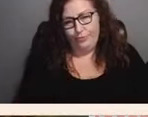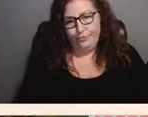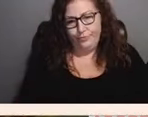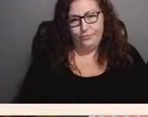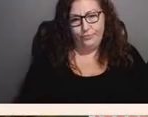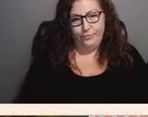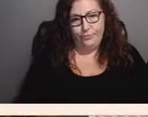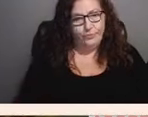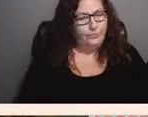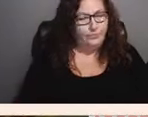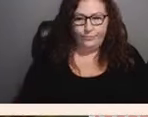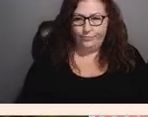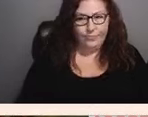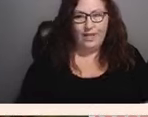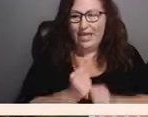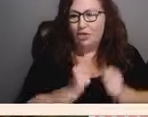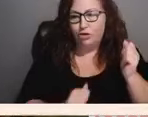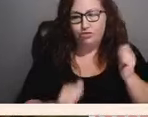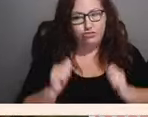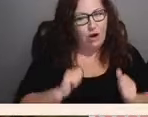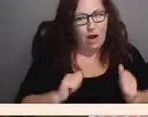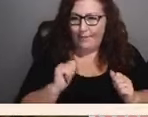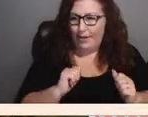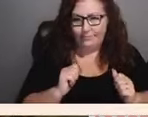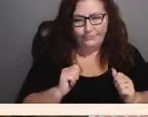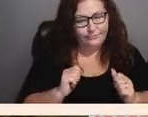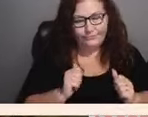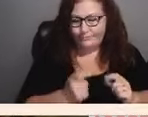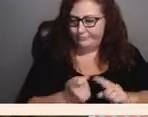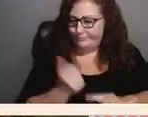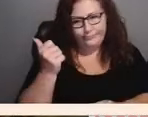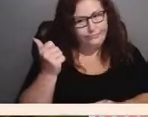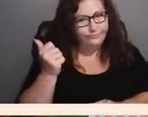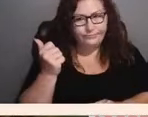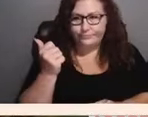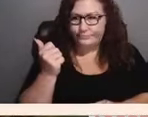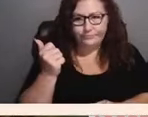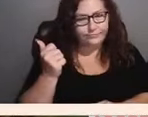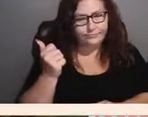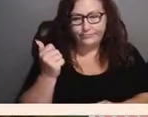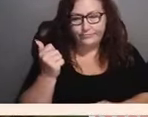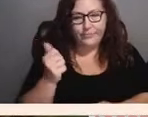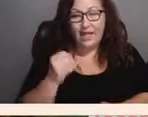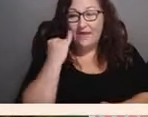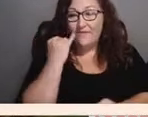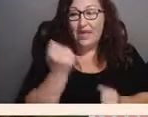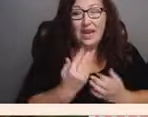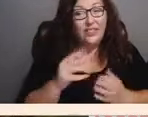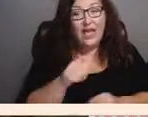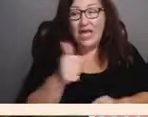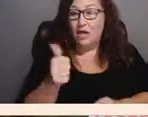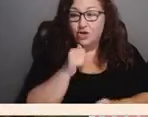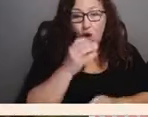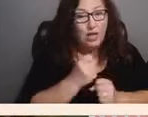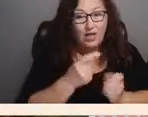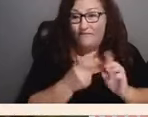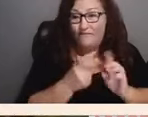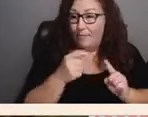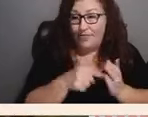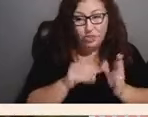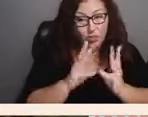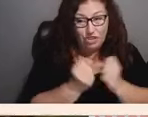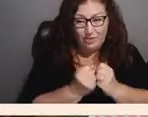Get the drama. Man, get the drama. If anything else you don't get from this workshop, get the